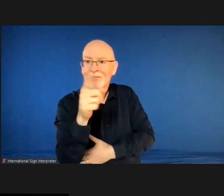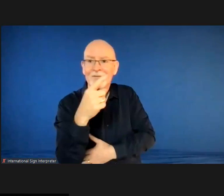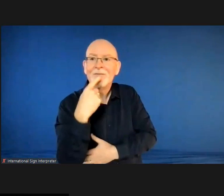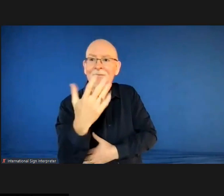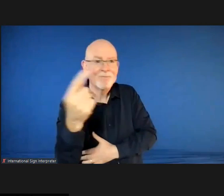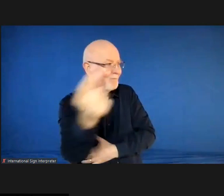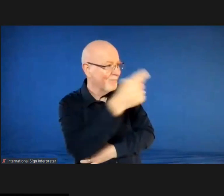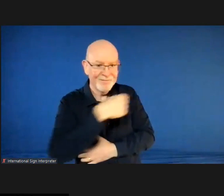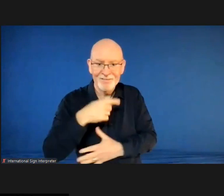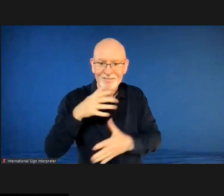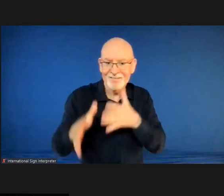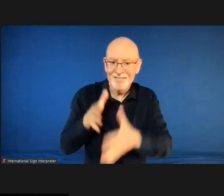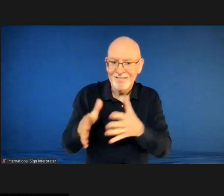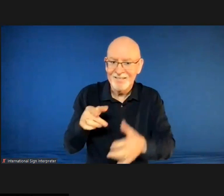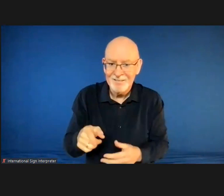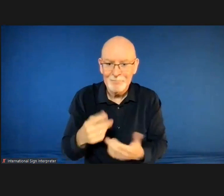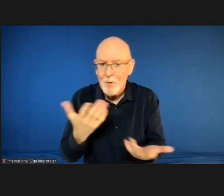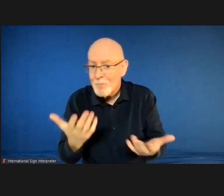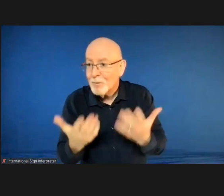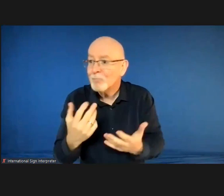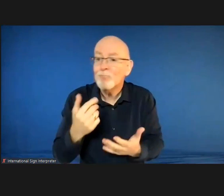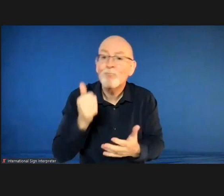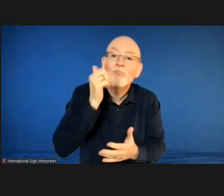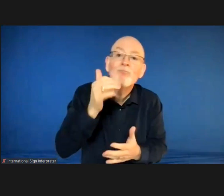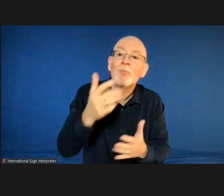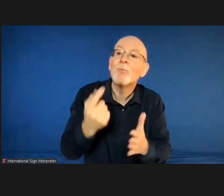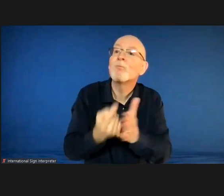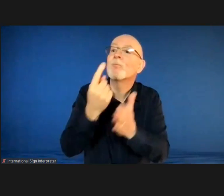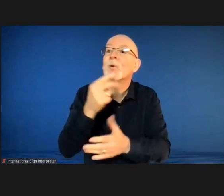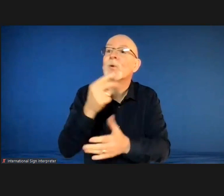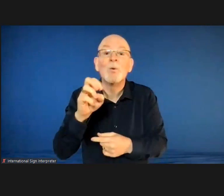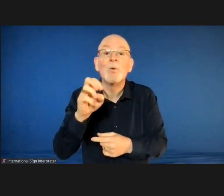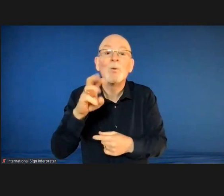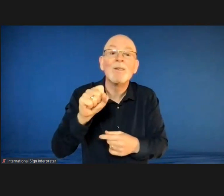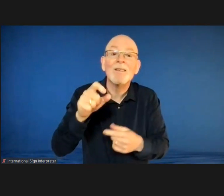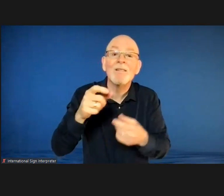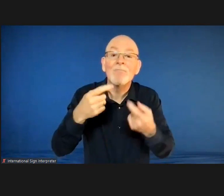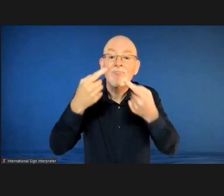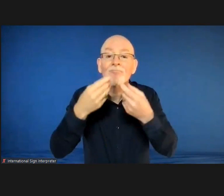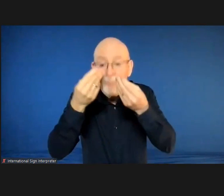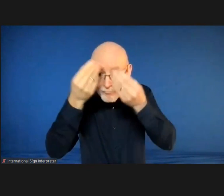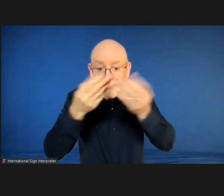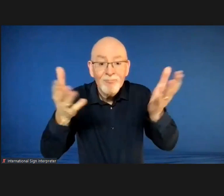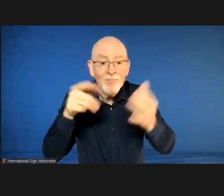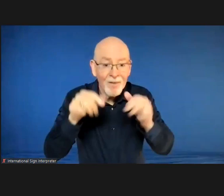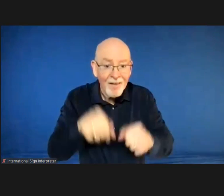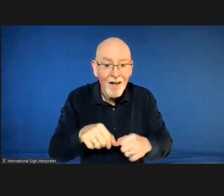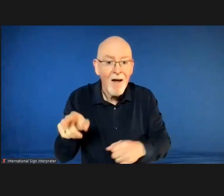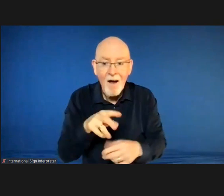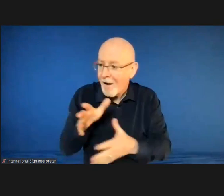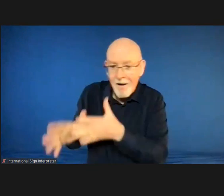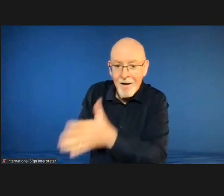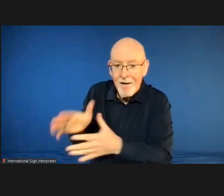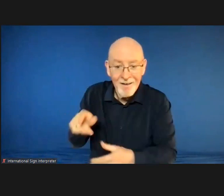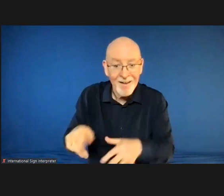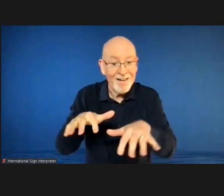The assembly would end with the ritual of singing the national anthem, and now it was being sung